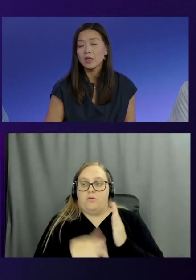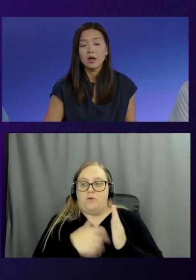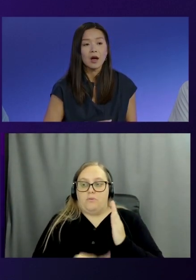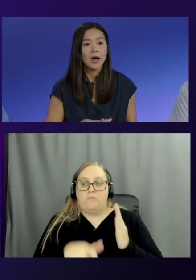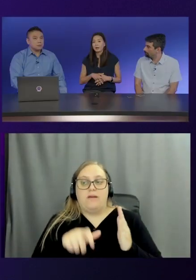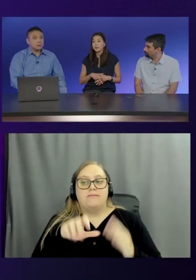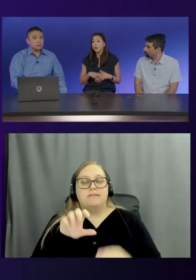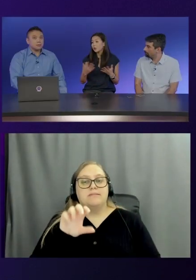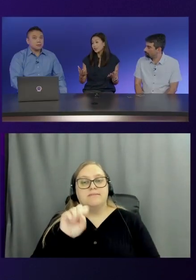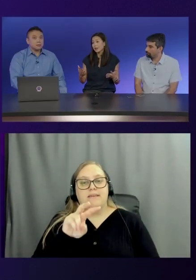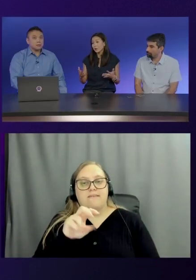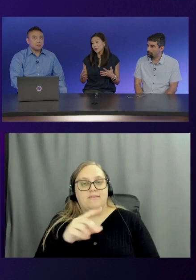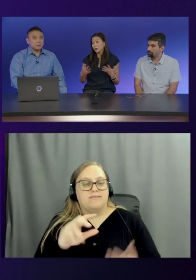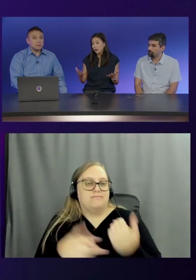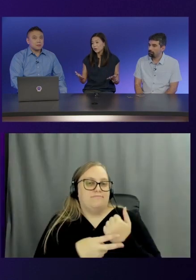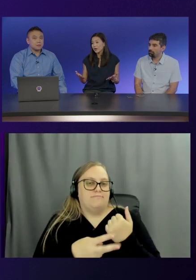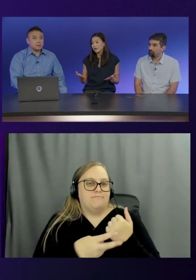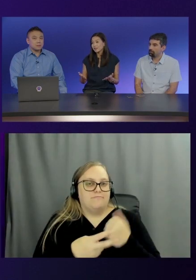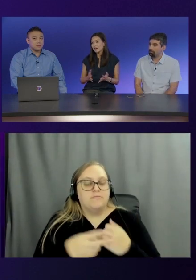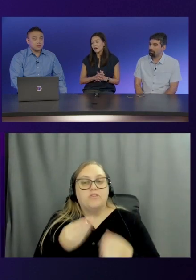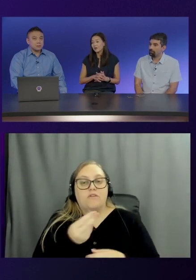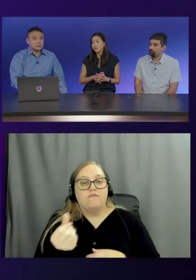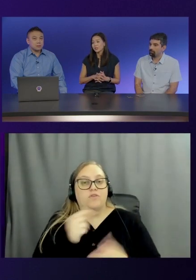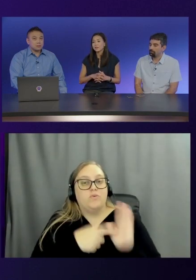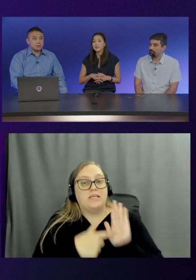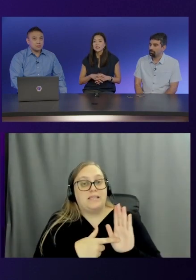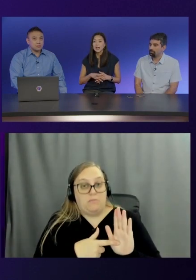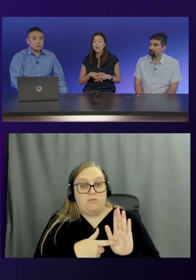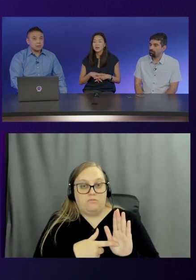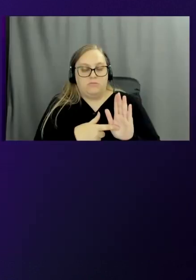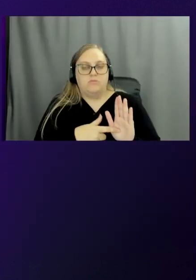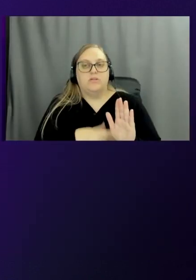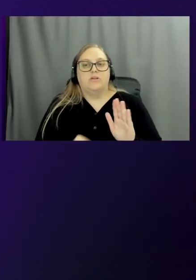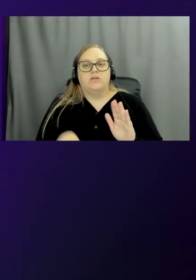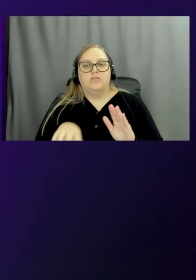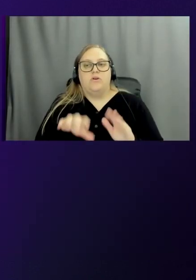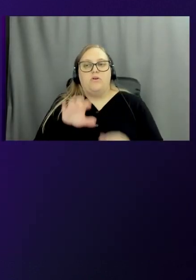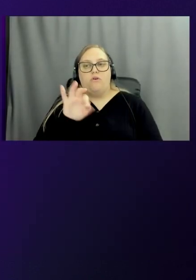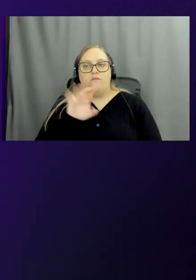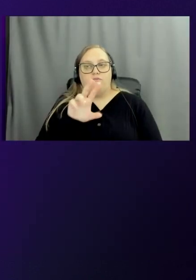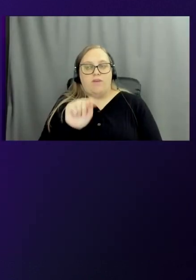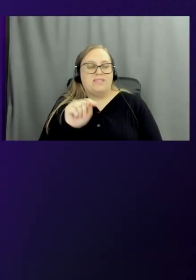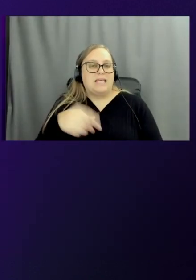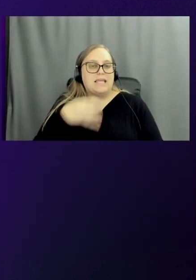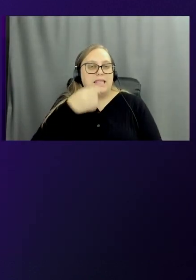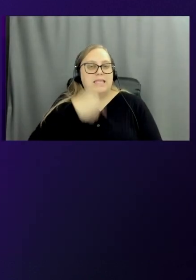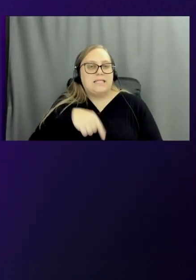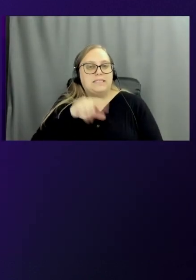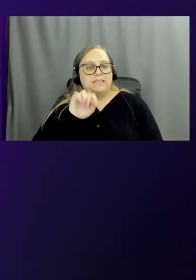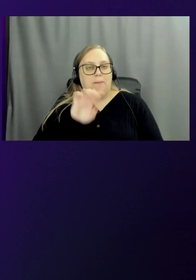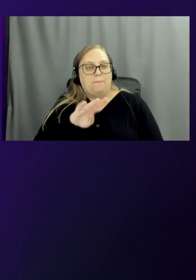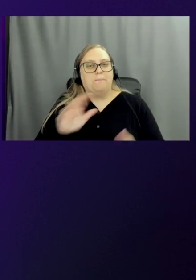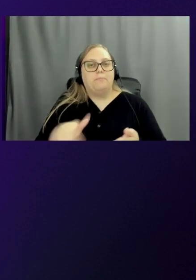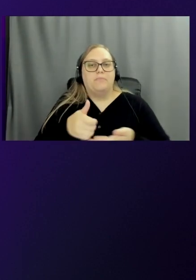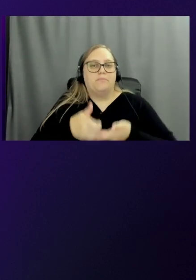boosts. So a couple examples, Wealthfront, which is a fintech that provides automated wealth management services, they migrated